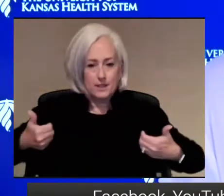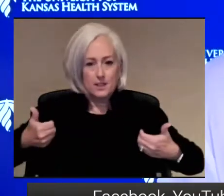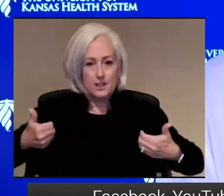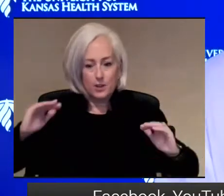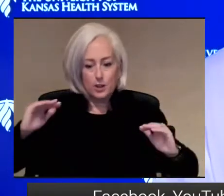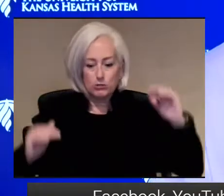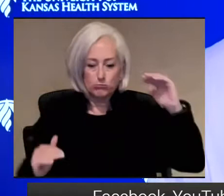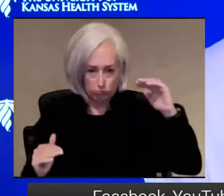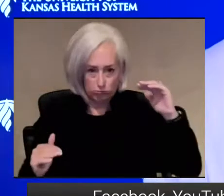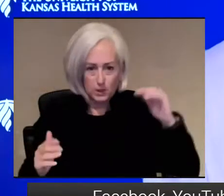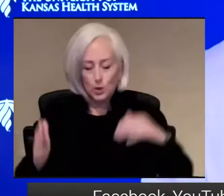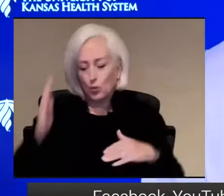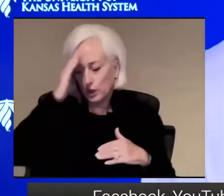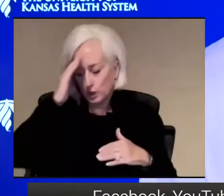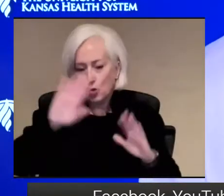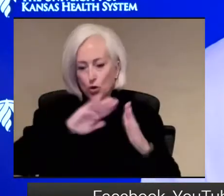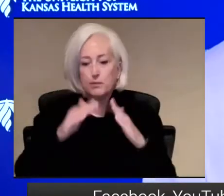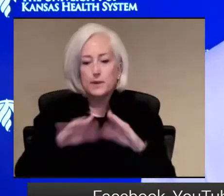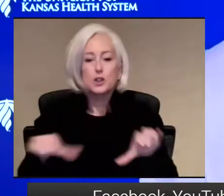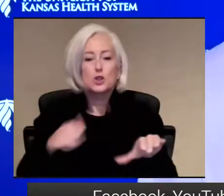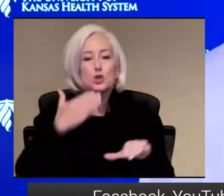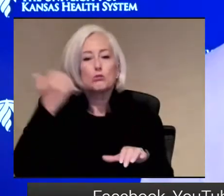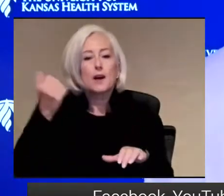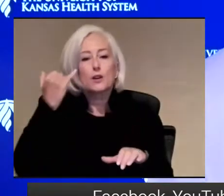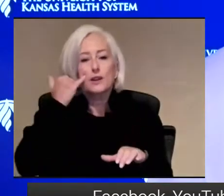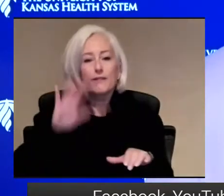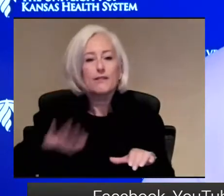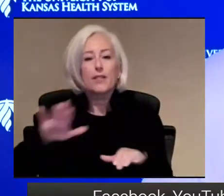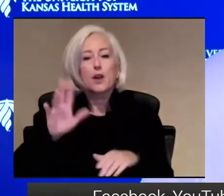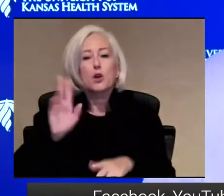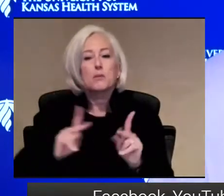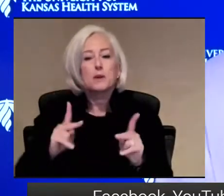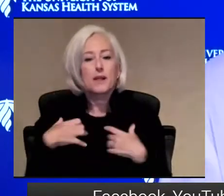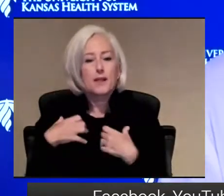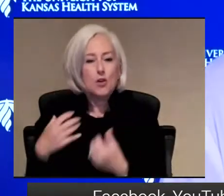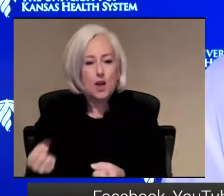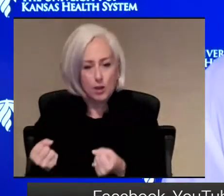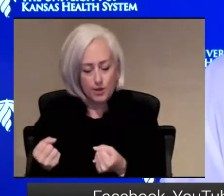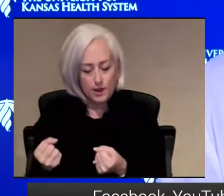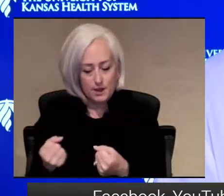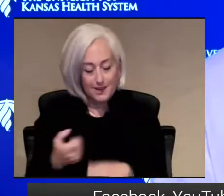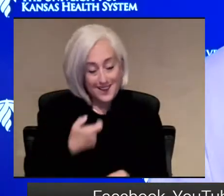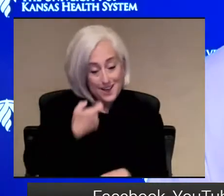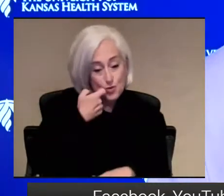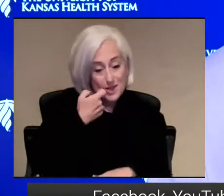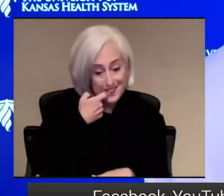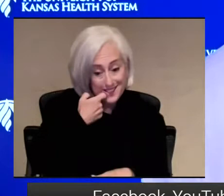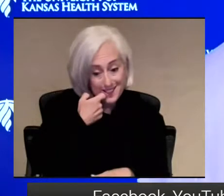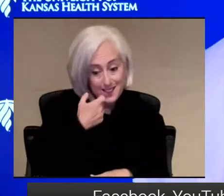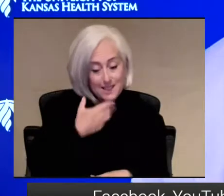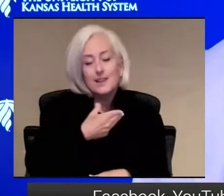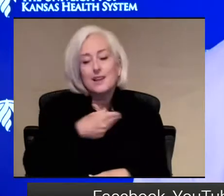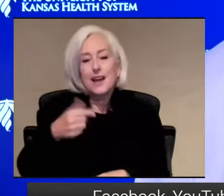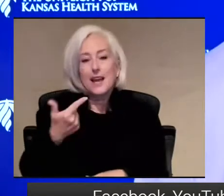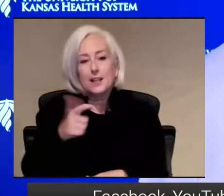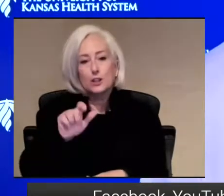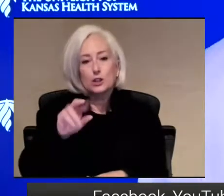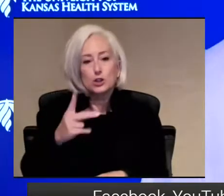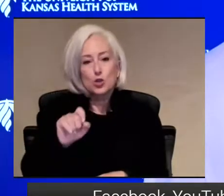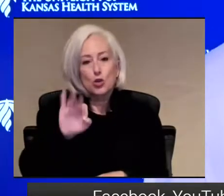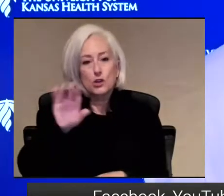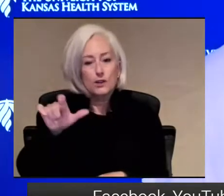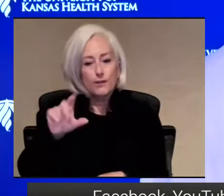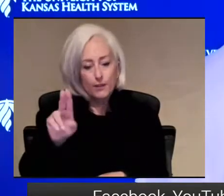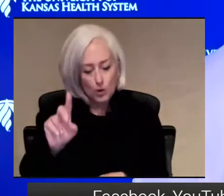populations are healthy, and we know that, especially recently with the George Floyd movement, as you said, there's been it seems like